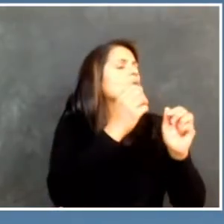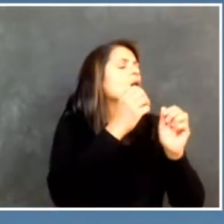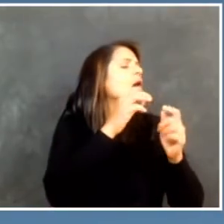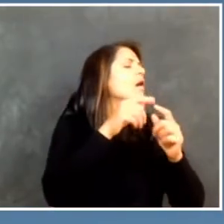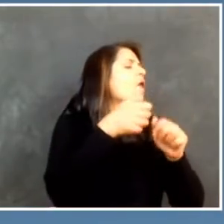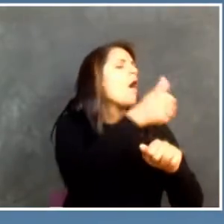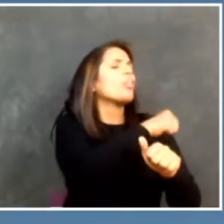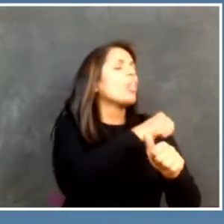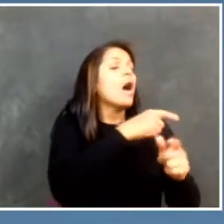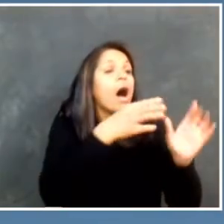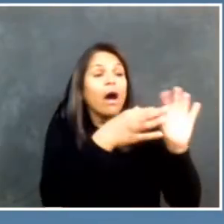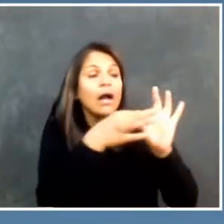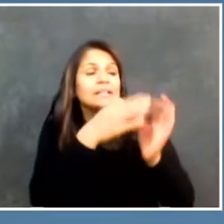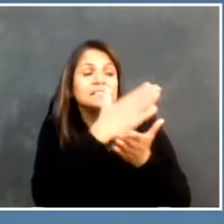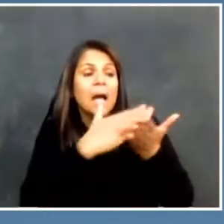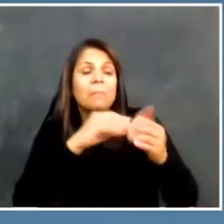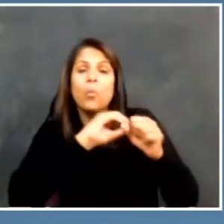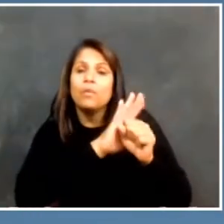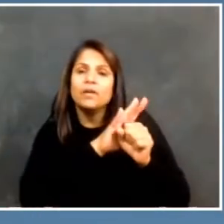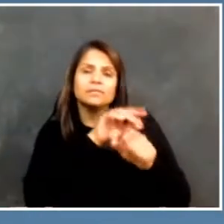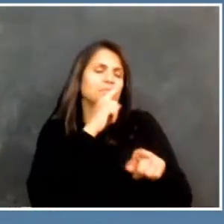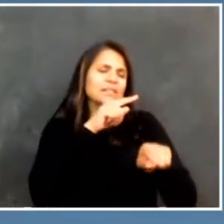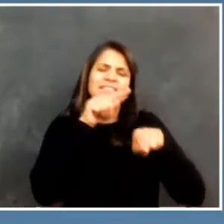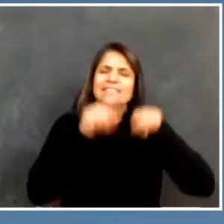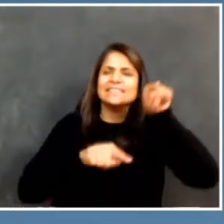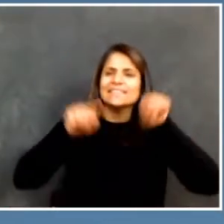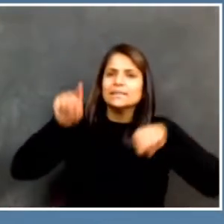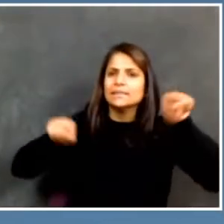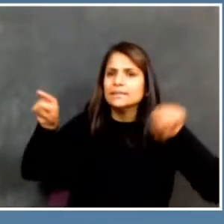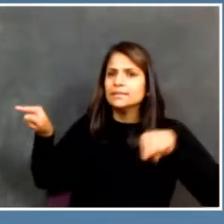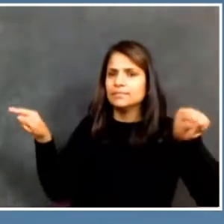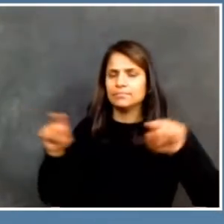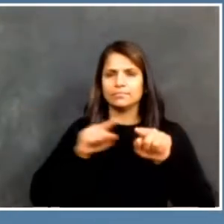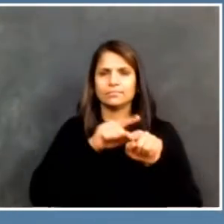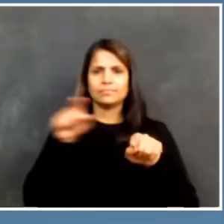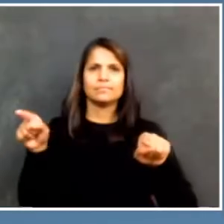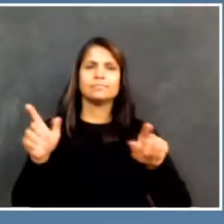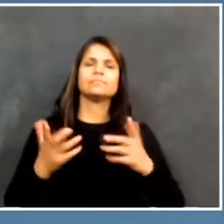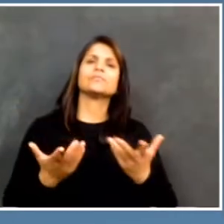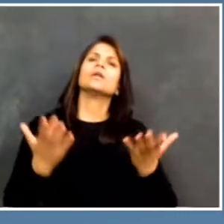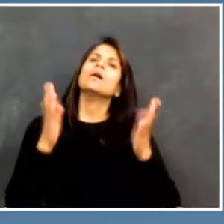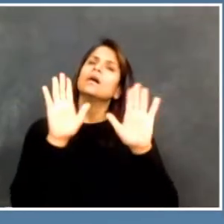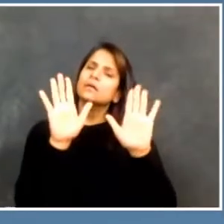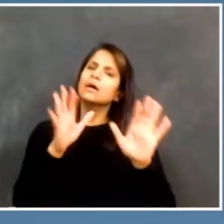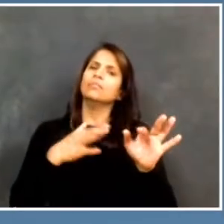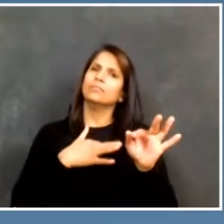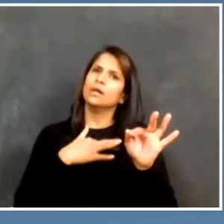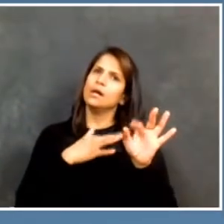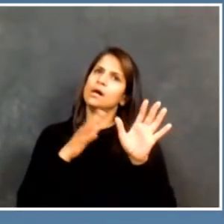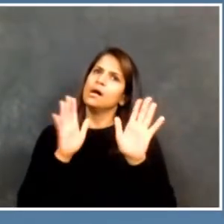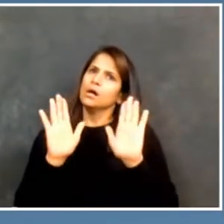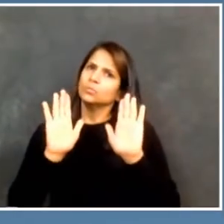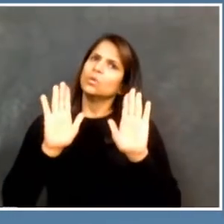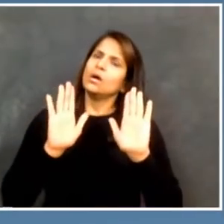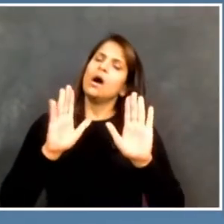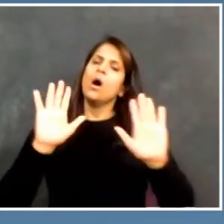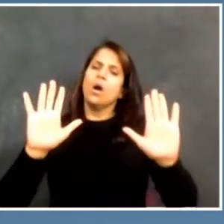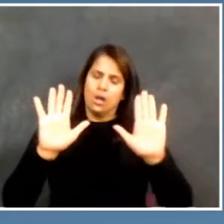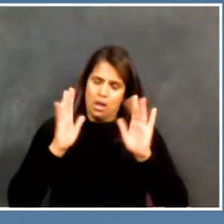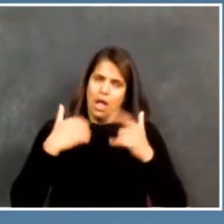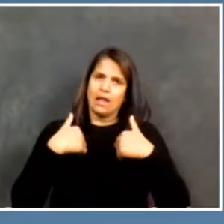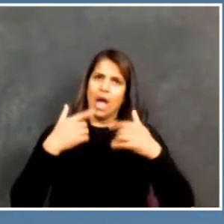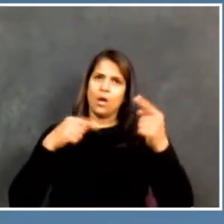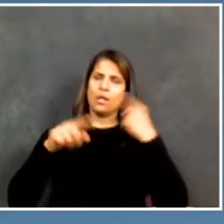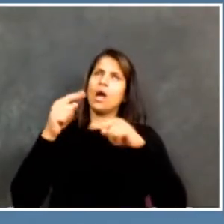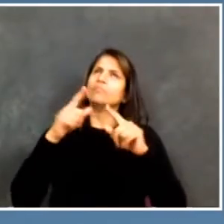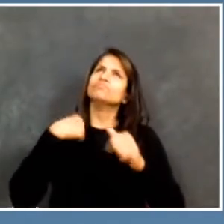of pause and reflection on what we as a city are going through. And, I just want to start